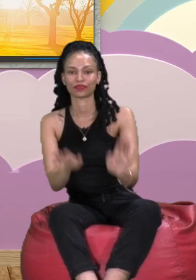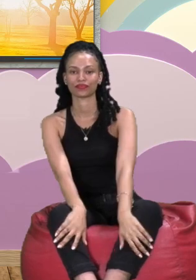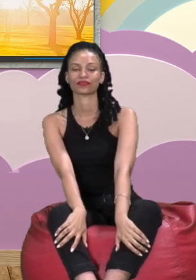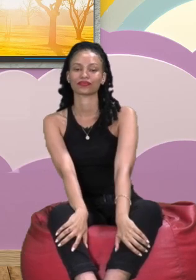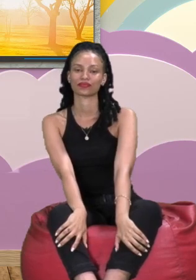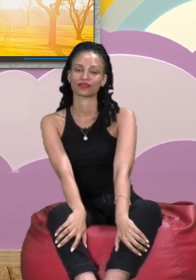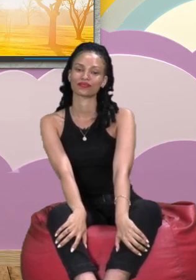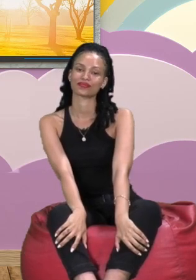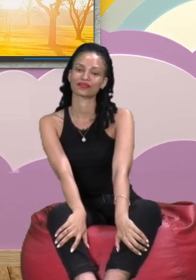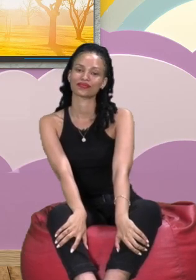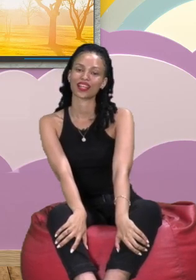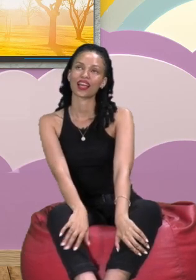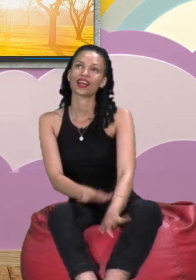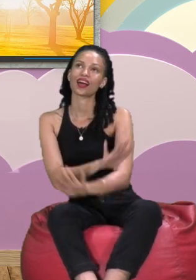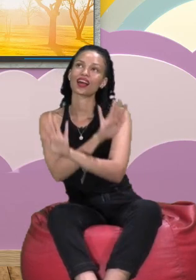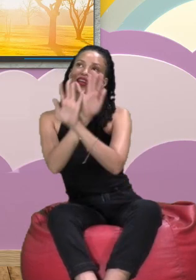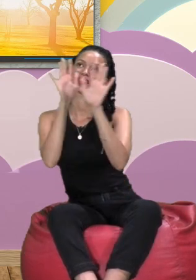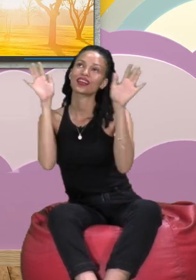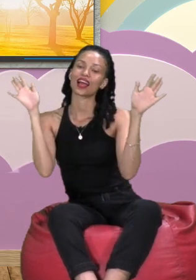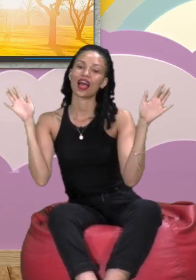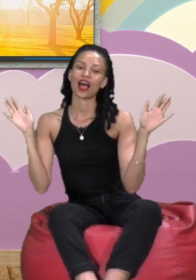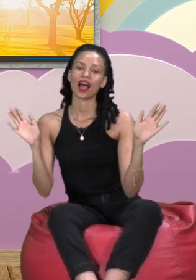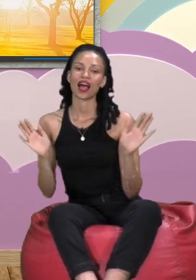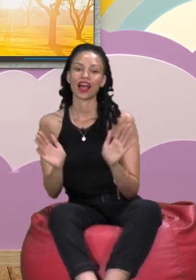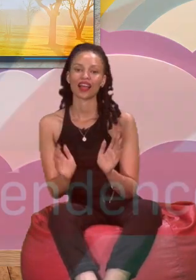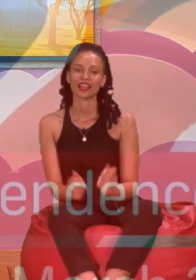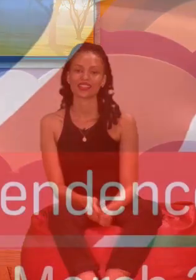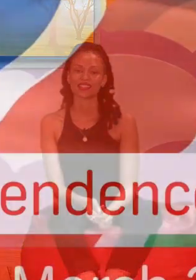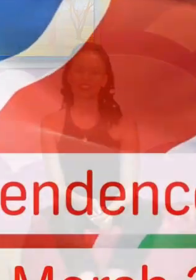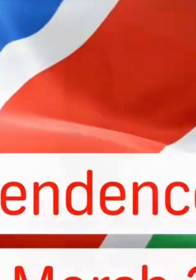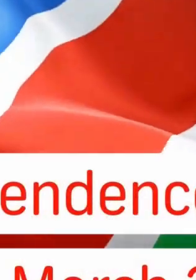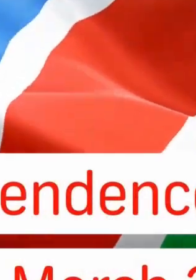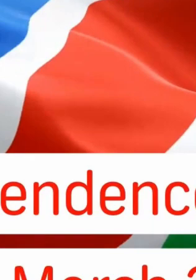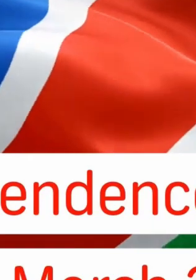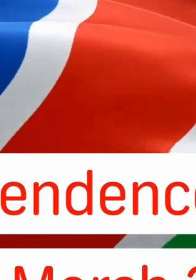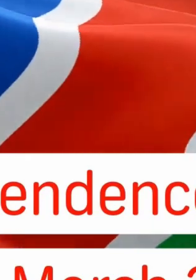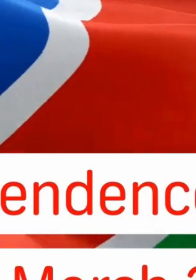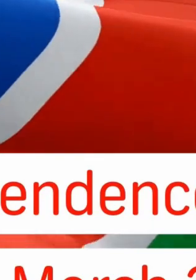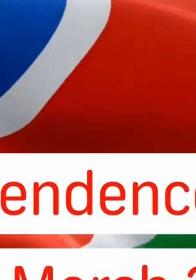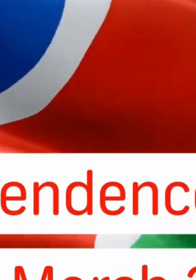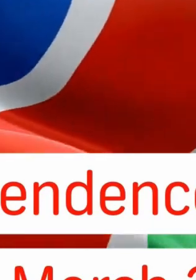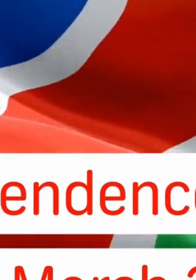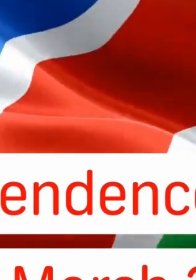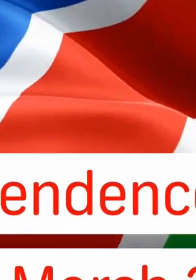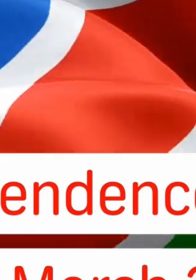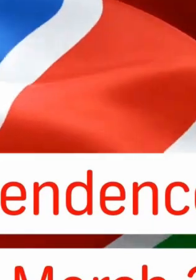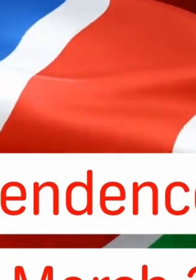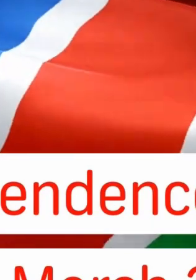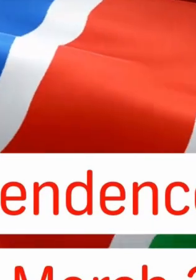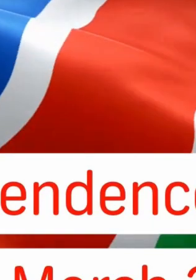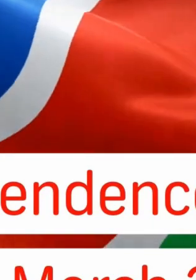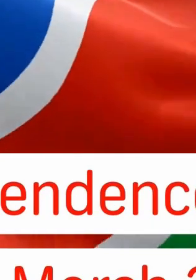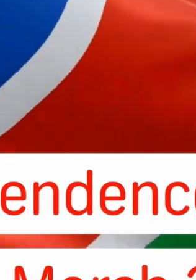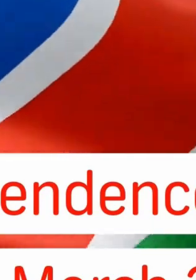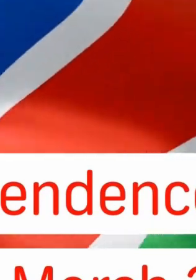where they teach us more about the sun. Yay! Now, so many years since I've